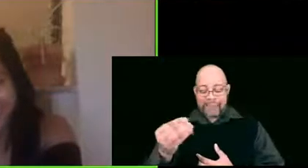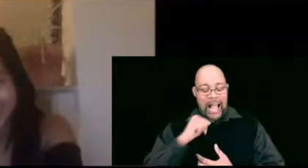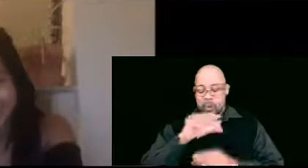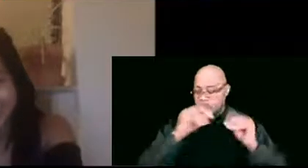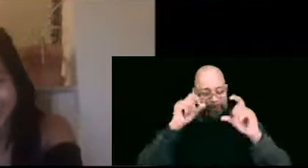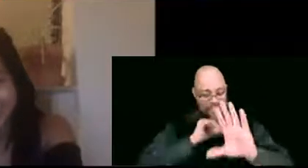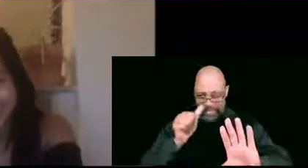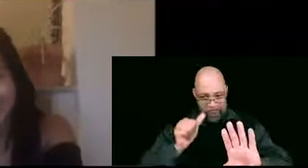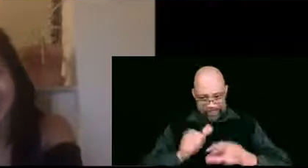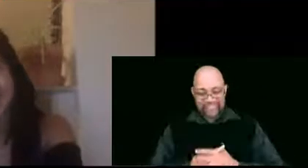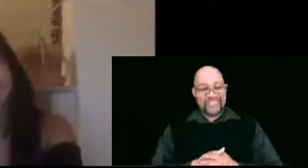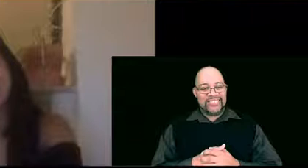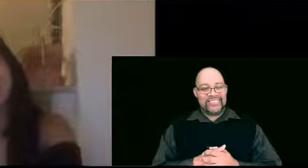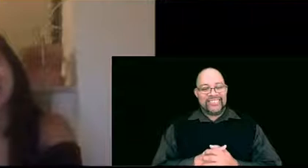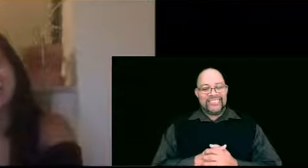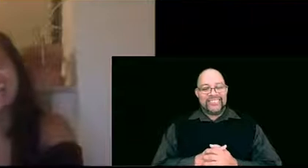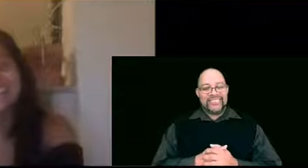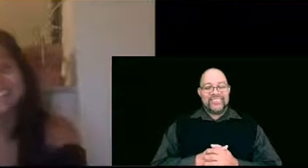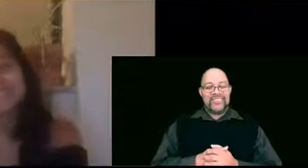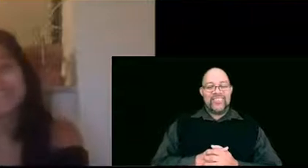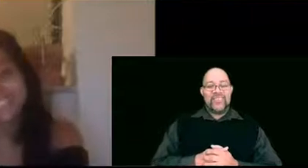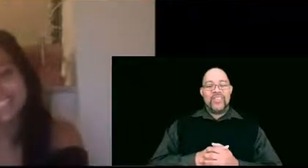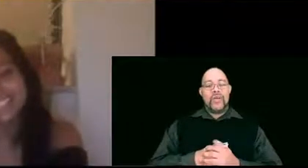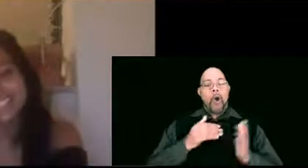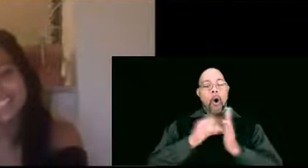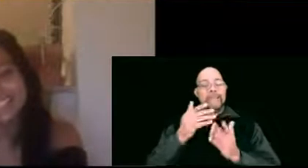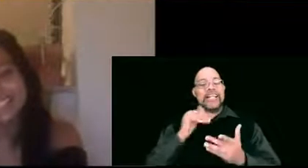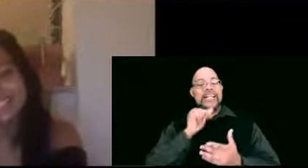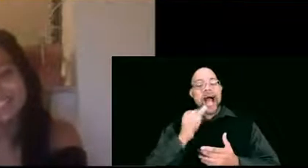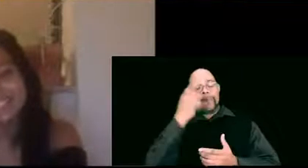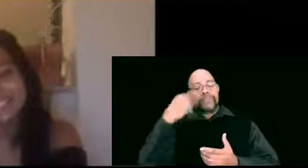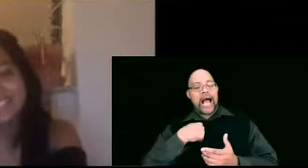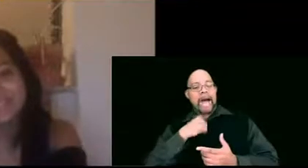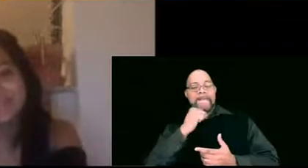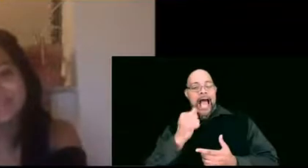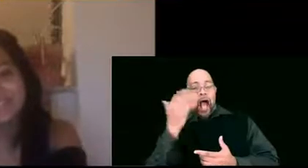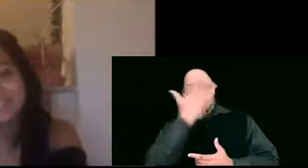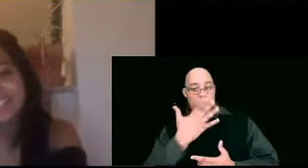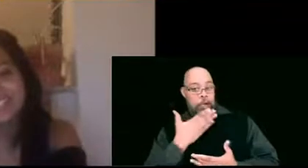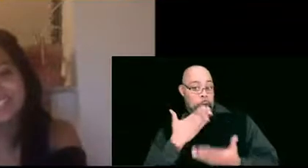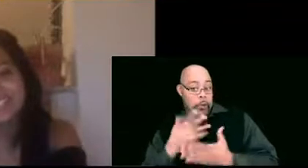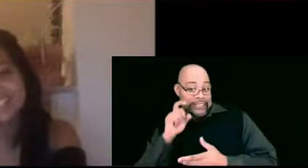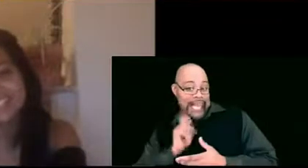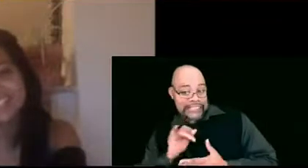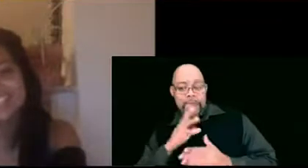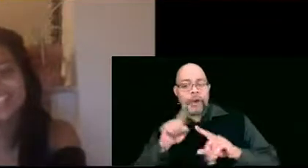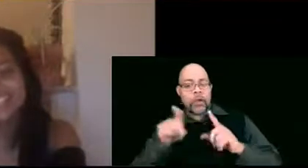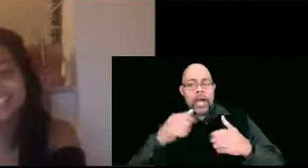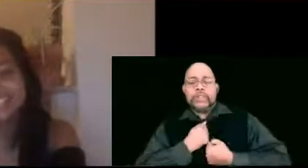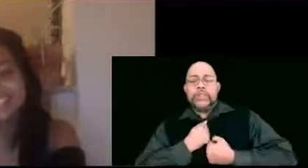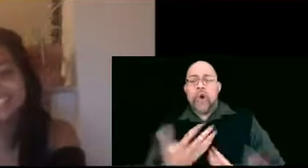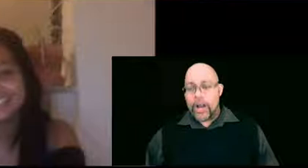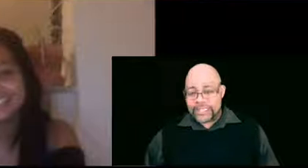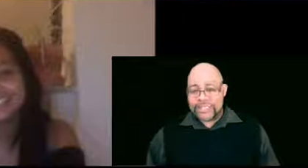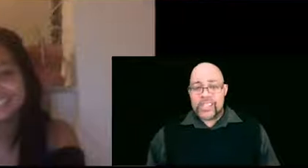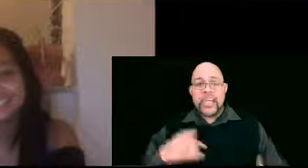out, I don't take none of those pictures. I don't even, most often, and it's not because I'm not looking sexy, but it's because